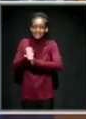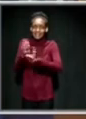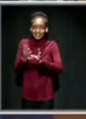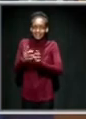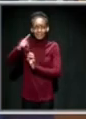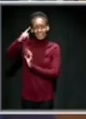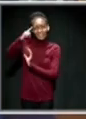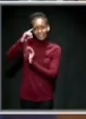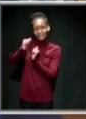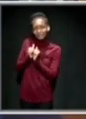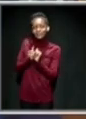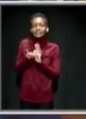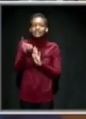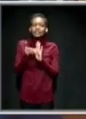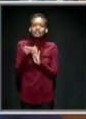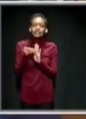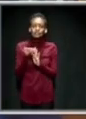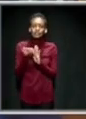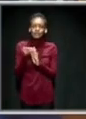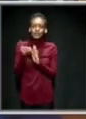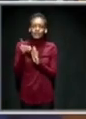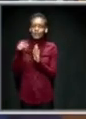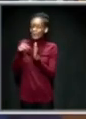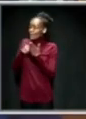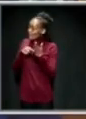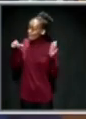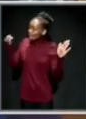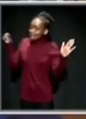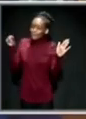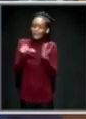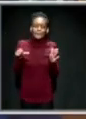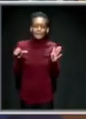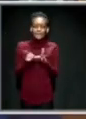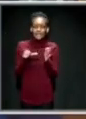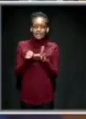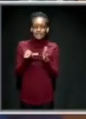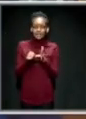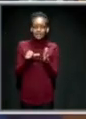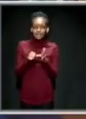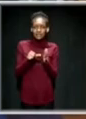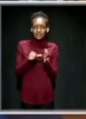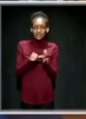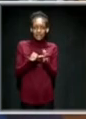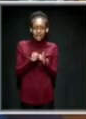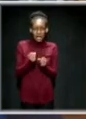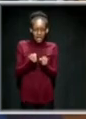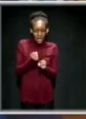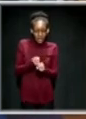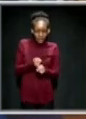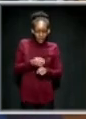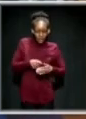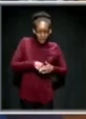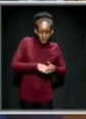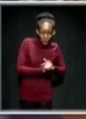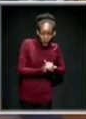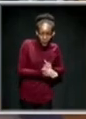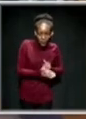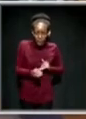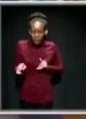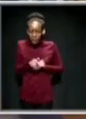development, which is so critical in the first few years of a child's development. So we